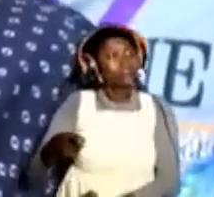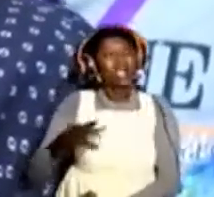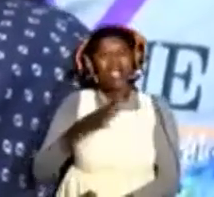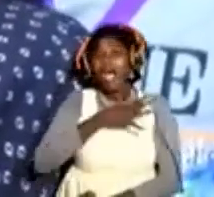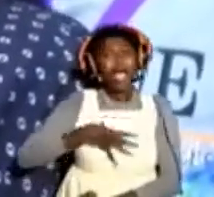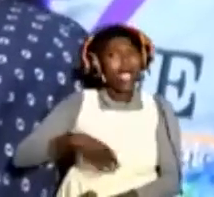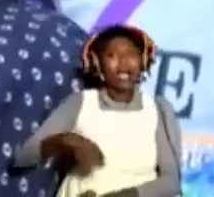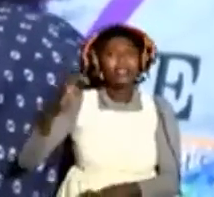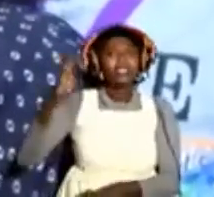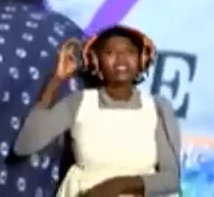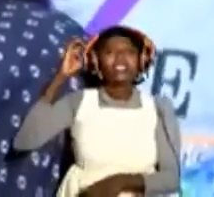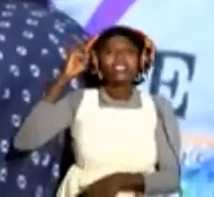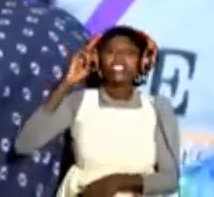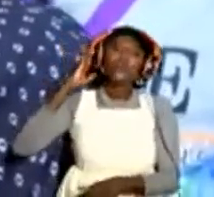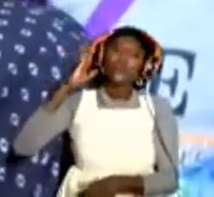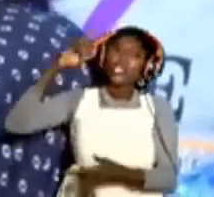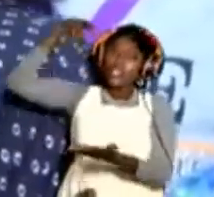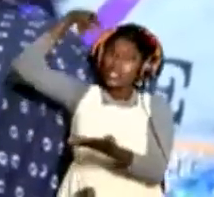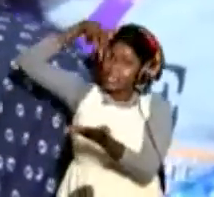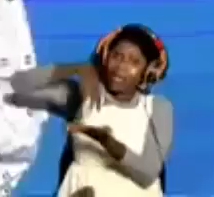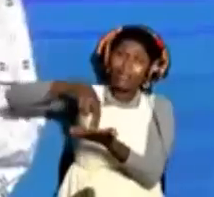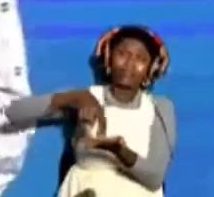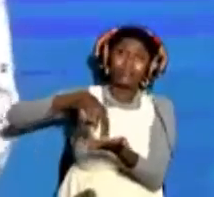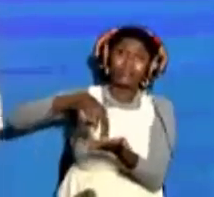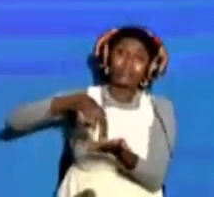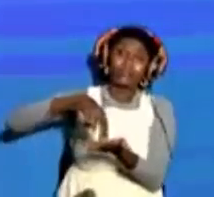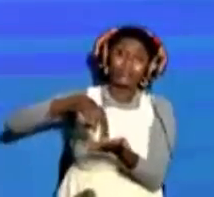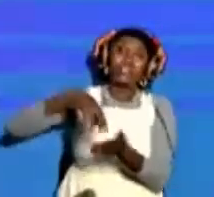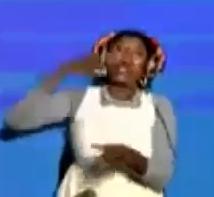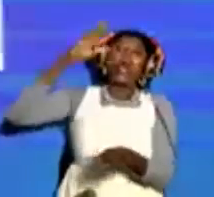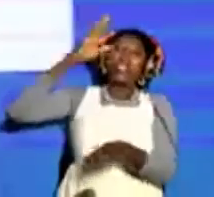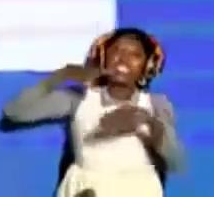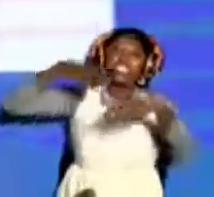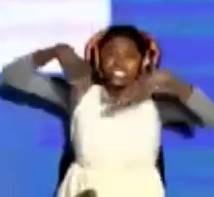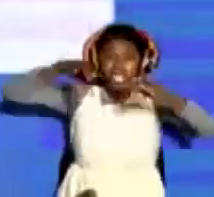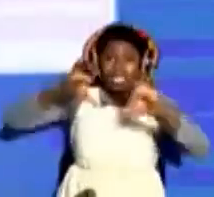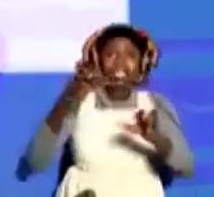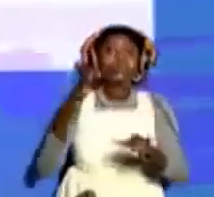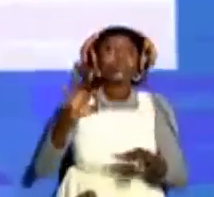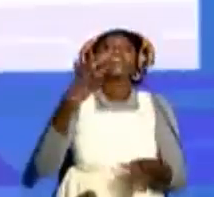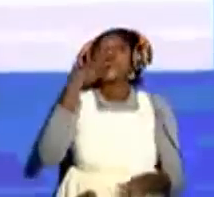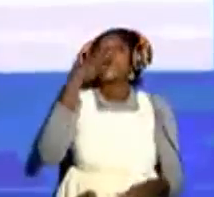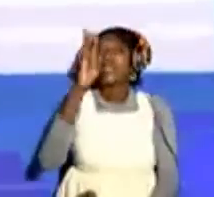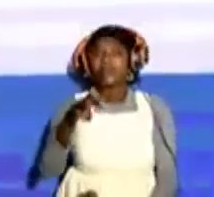And he will be made to stand in the class of the wicked.